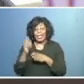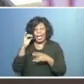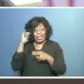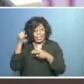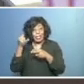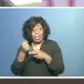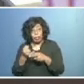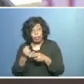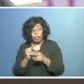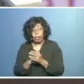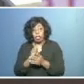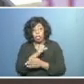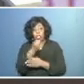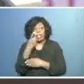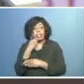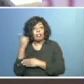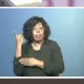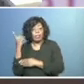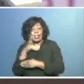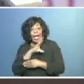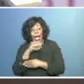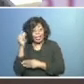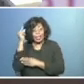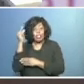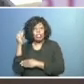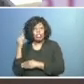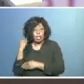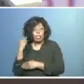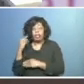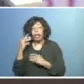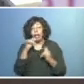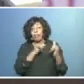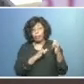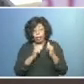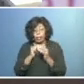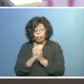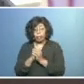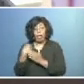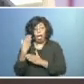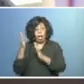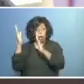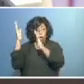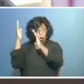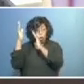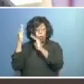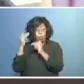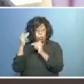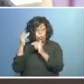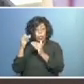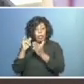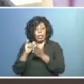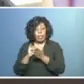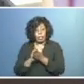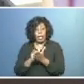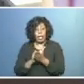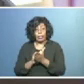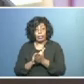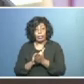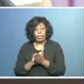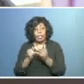and resolve domestic and gender-based violence, it is our hope that incidents will